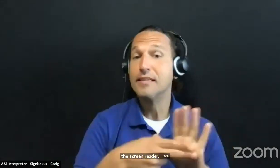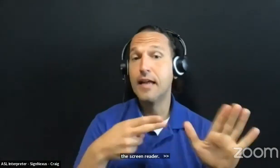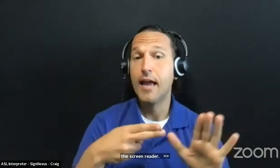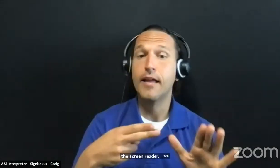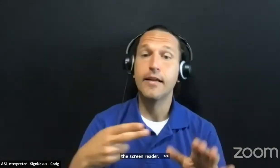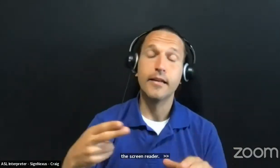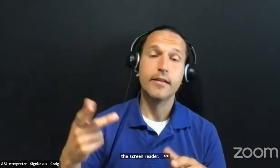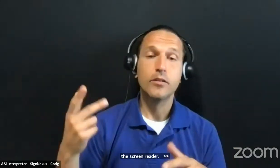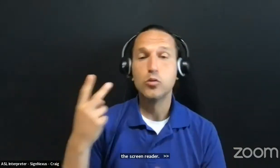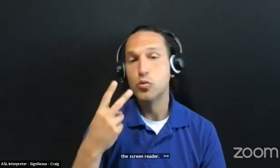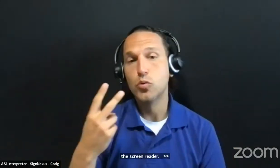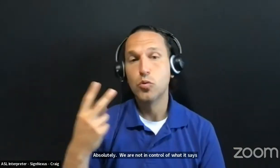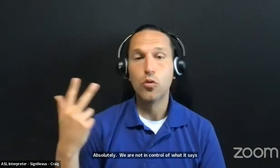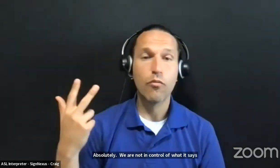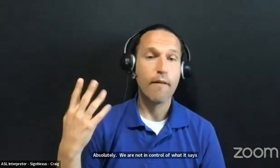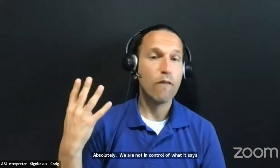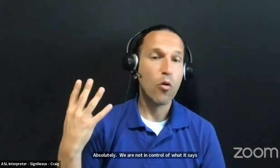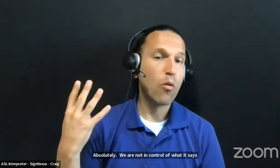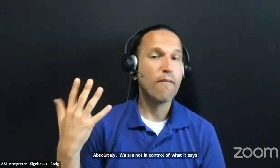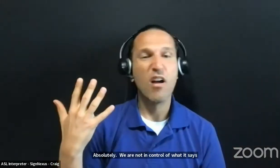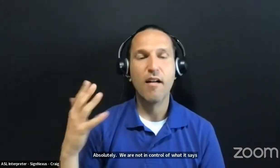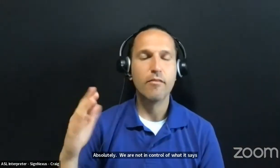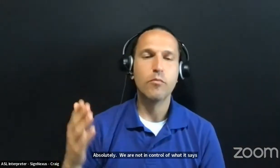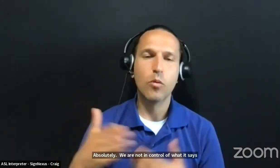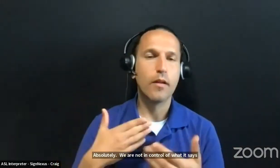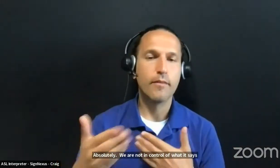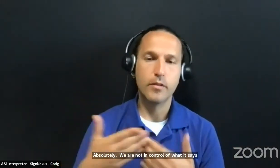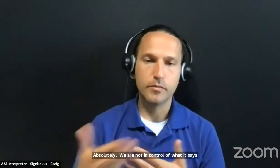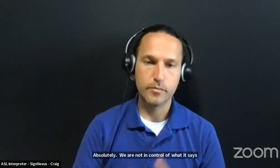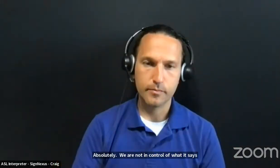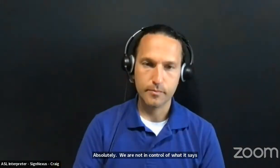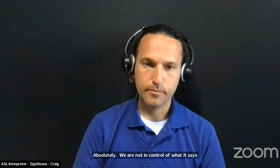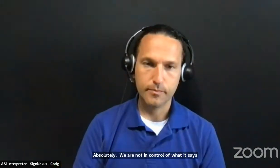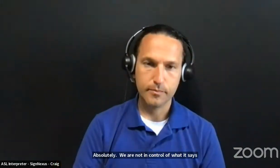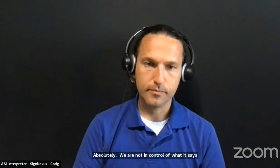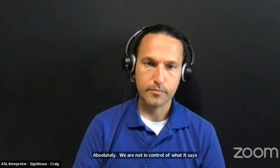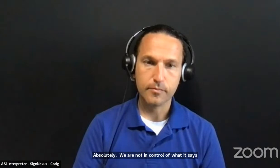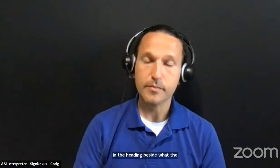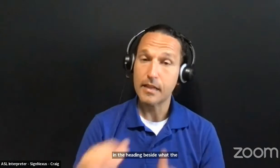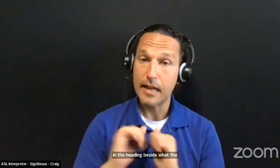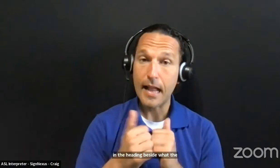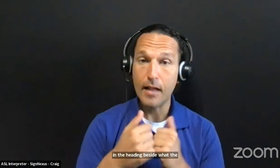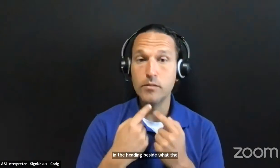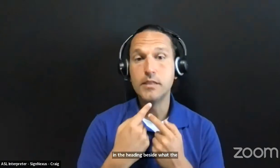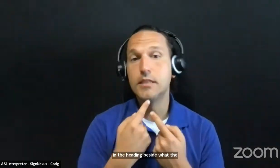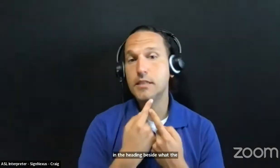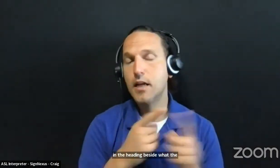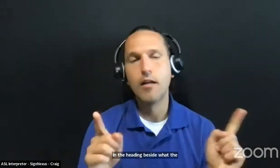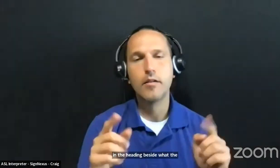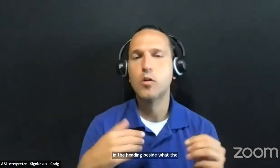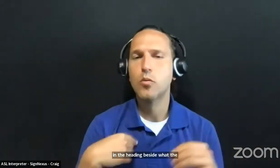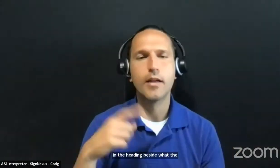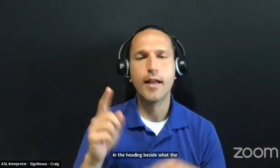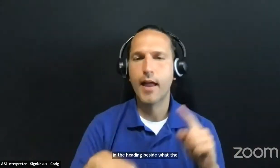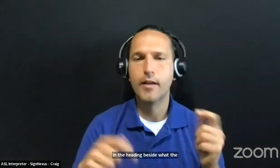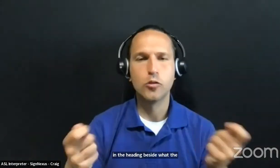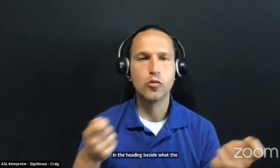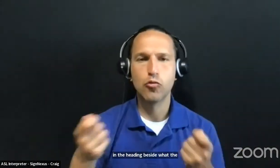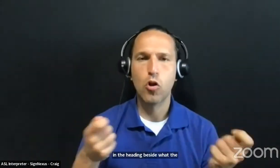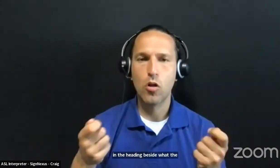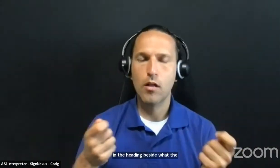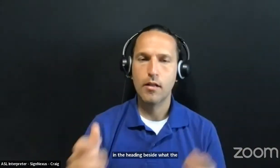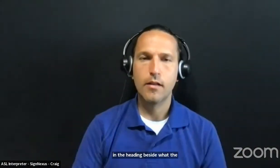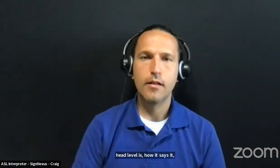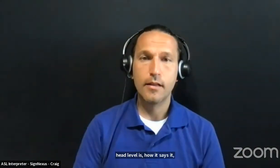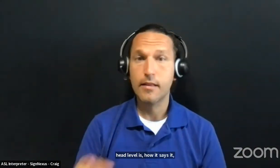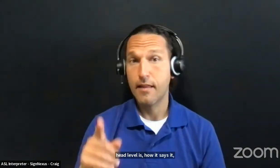2, heading 3, 4, 5, 6, 1, whatever it is. But how it says it, we have no control over that. If that's feedback